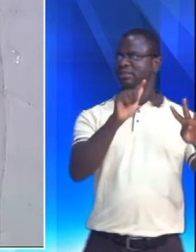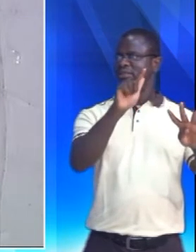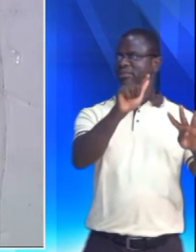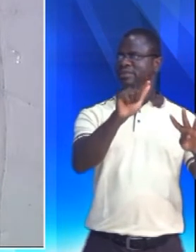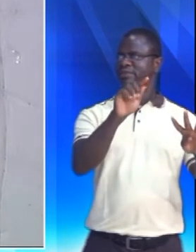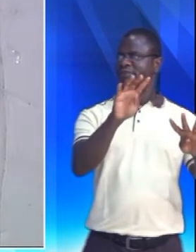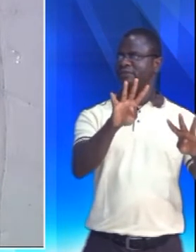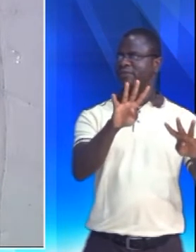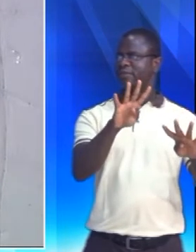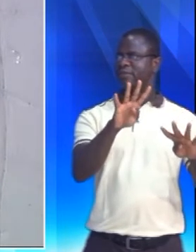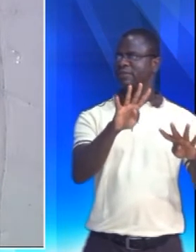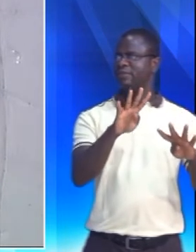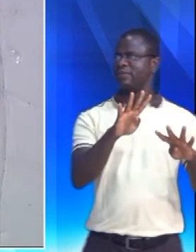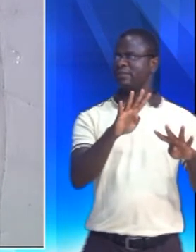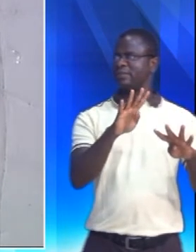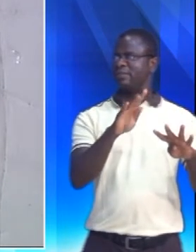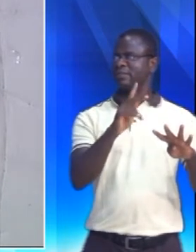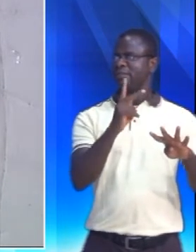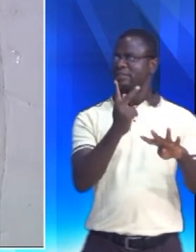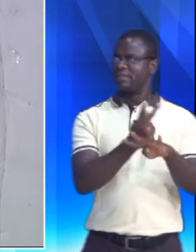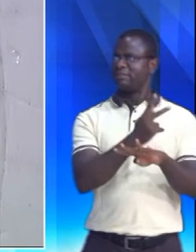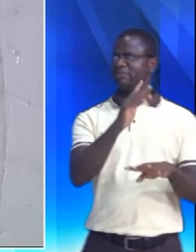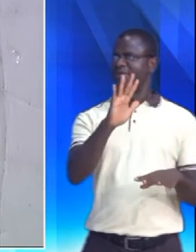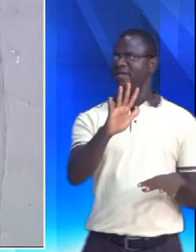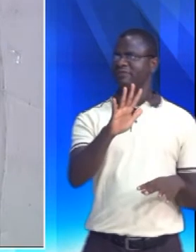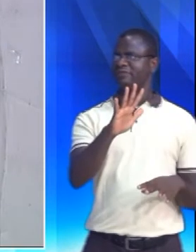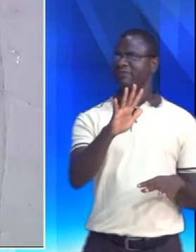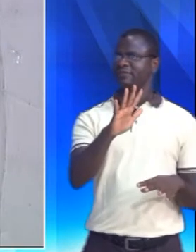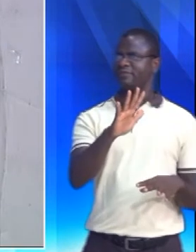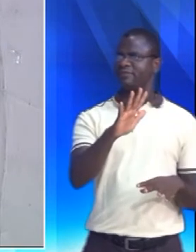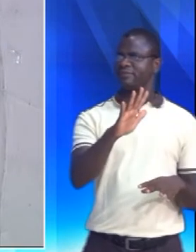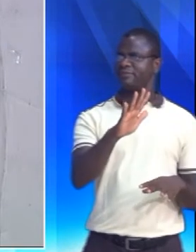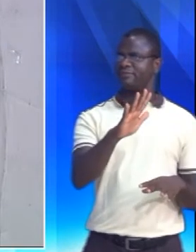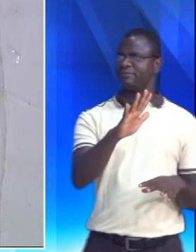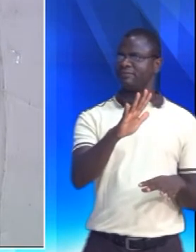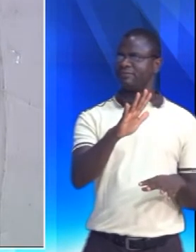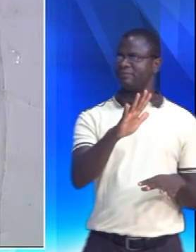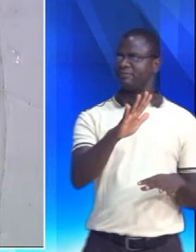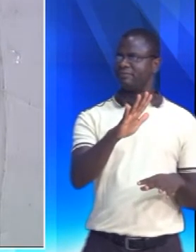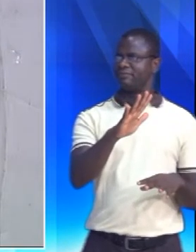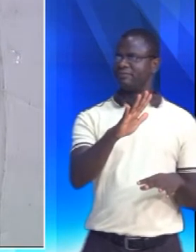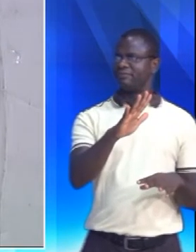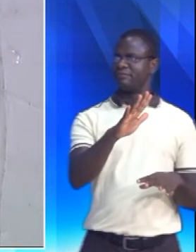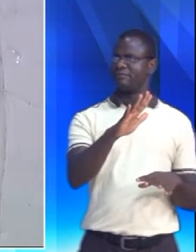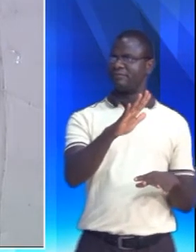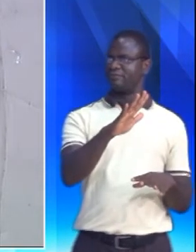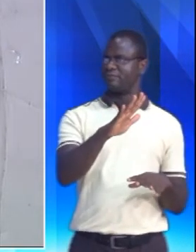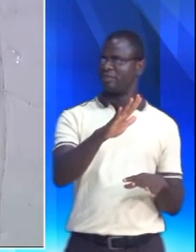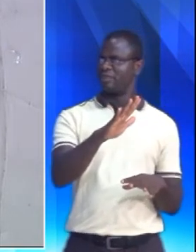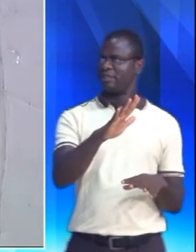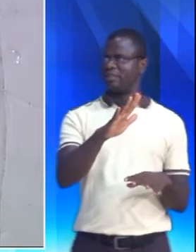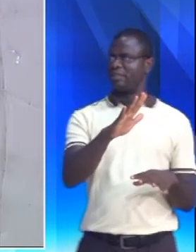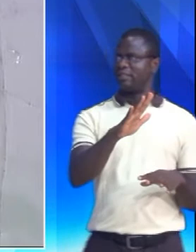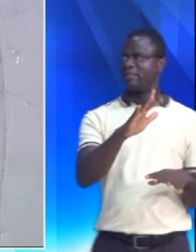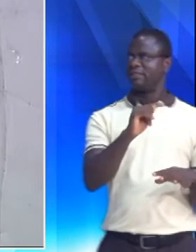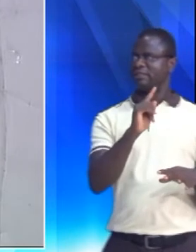at home, it will give us 12. 12 times 5 will end up